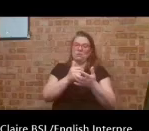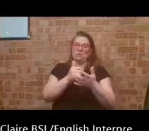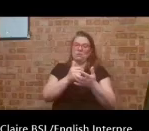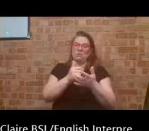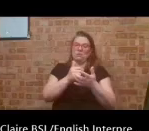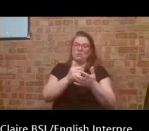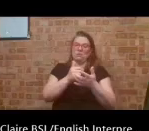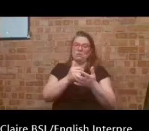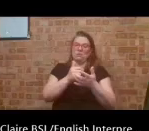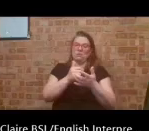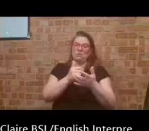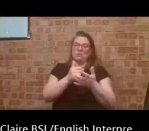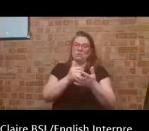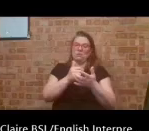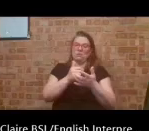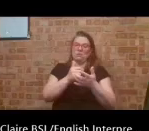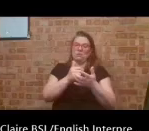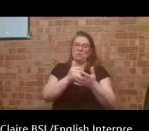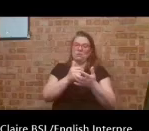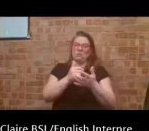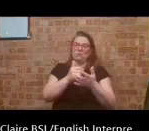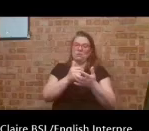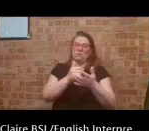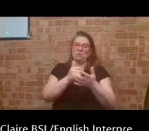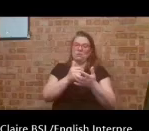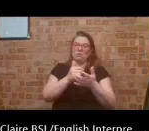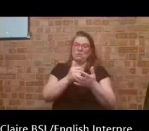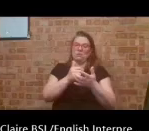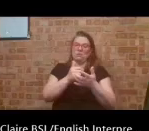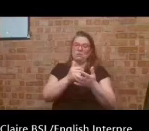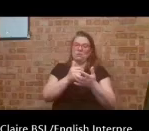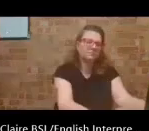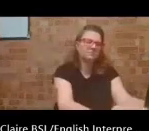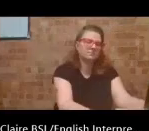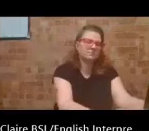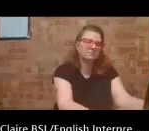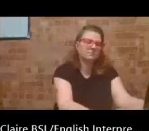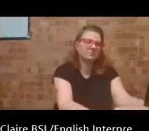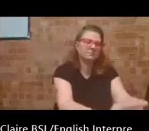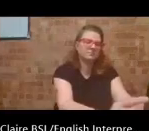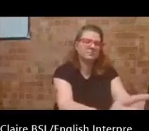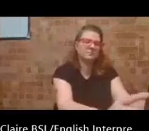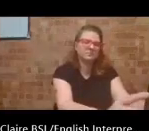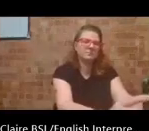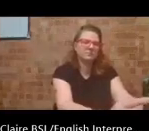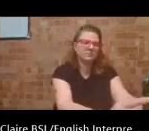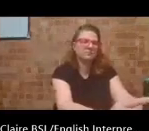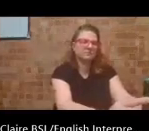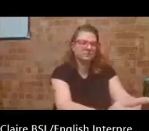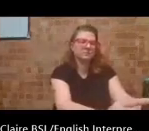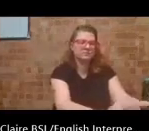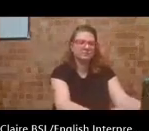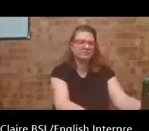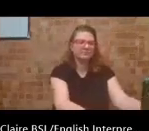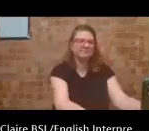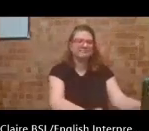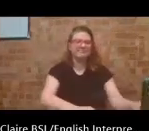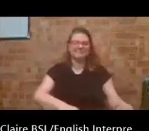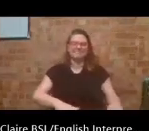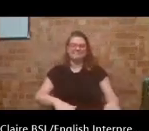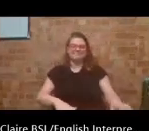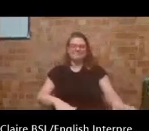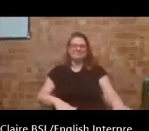again, I deliberately had the screen curtain off in this demonstration, otherwise you wouldn't have been able to see the screen.